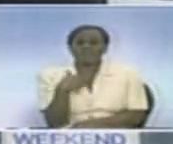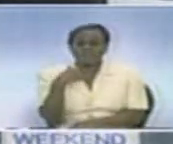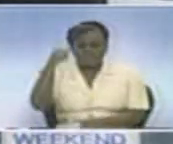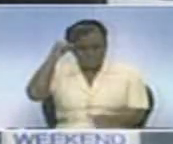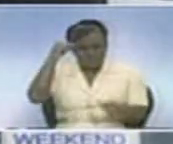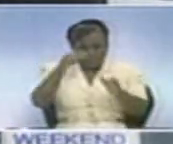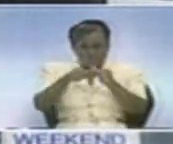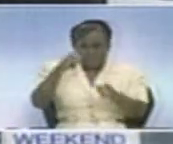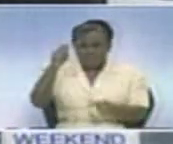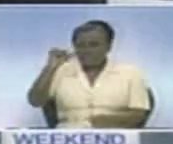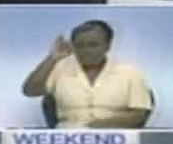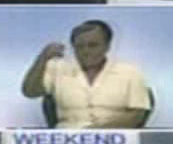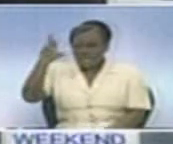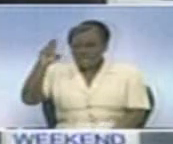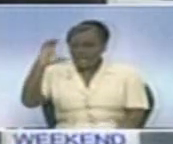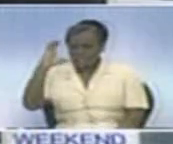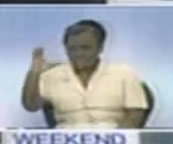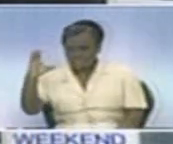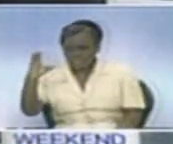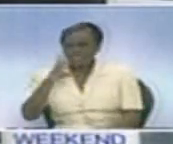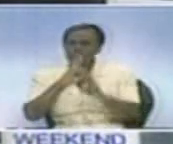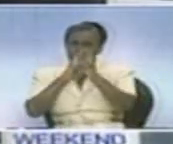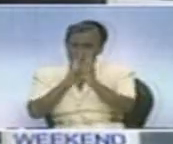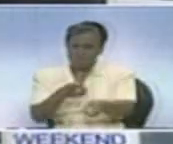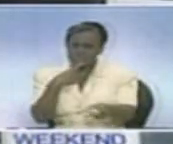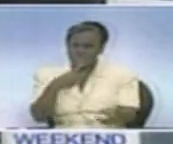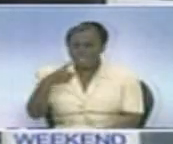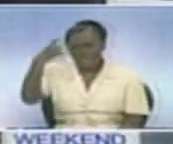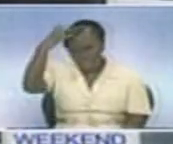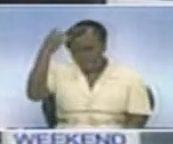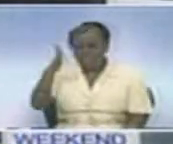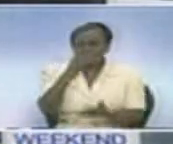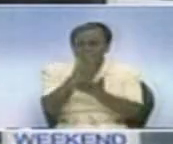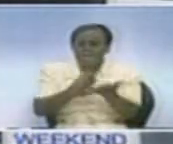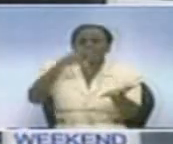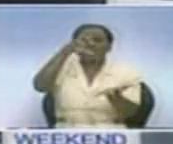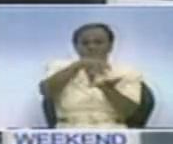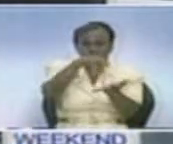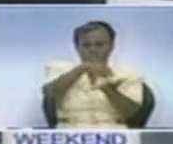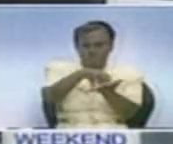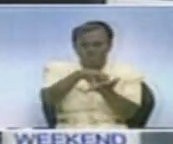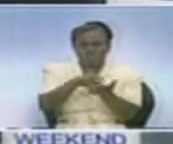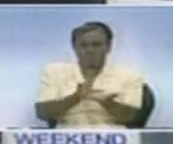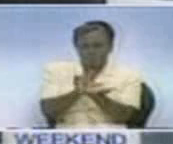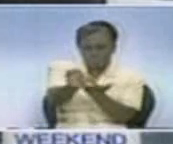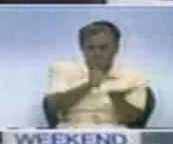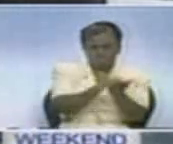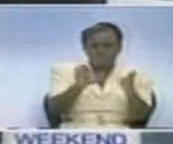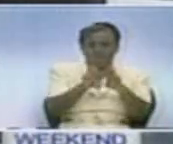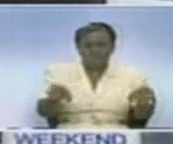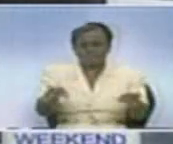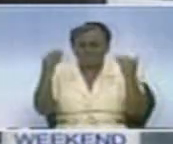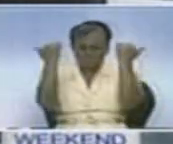the TGRC report, which did talk about Peketoni and saying that in some cases, the allocation of land was, I